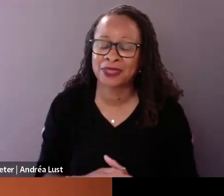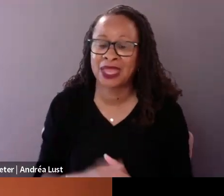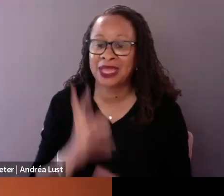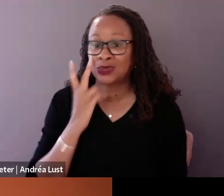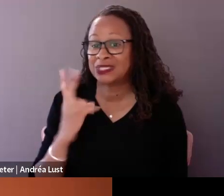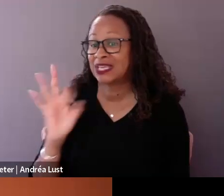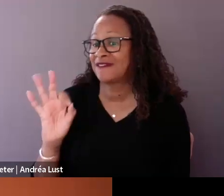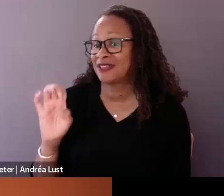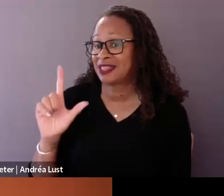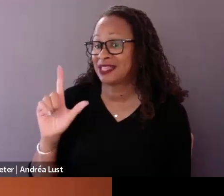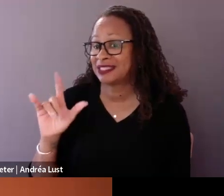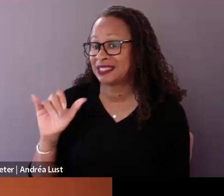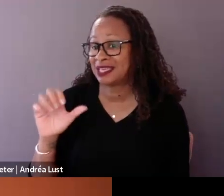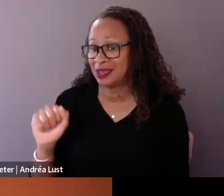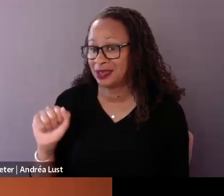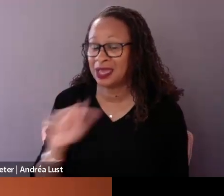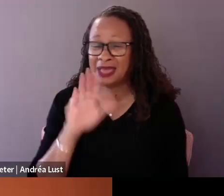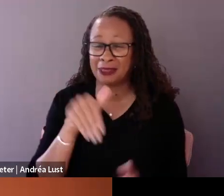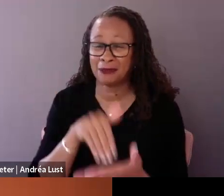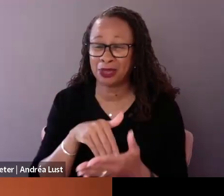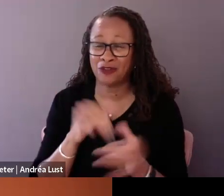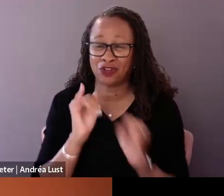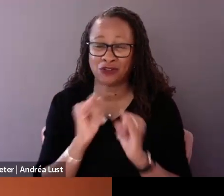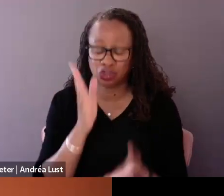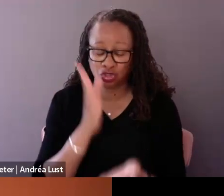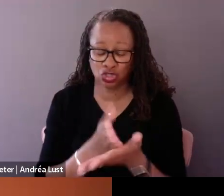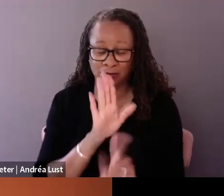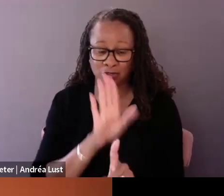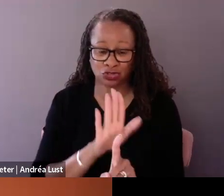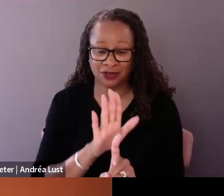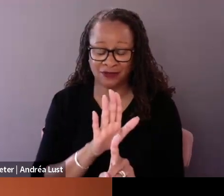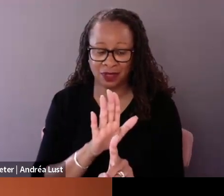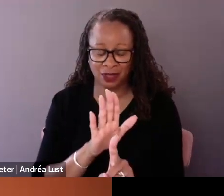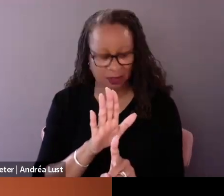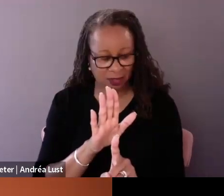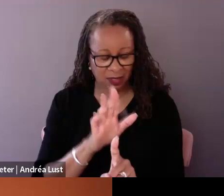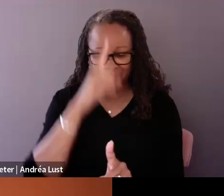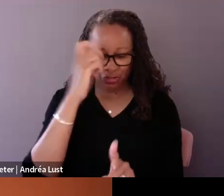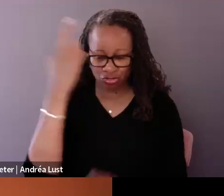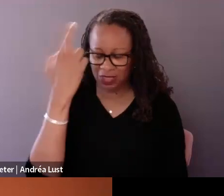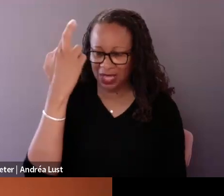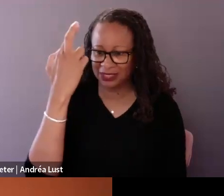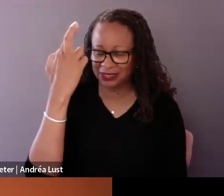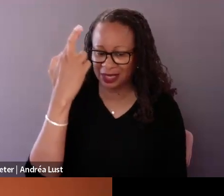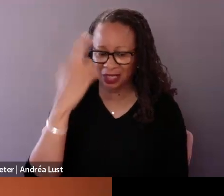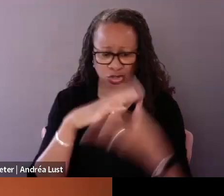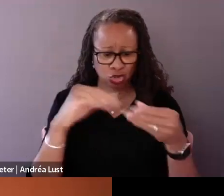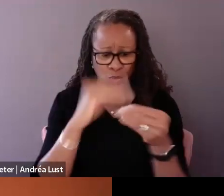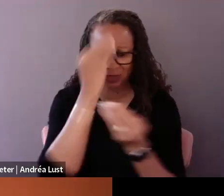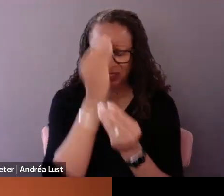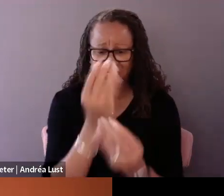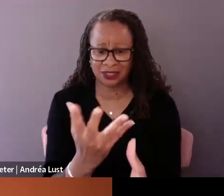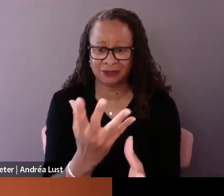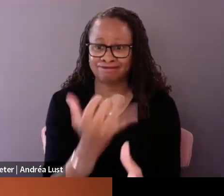Felicia mid-interview stop herself because she realizes that the narrative she's telling me